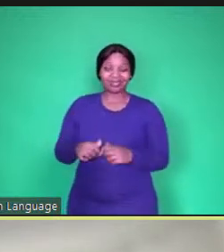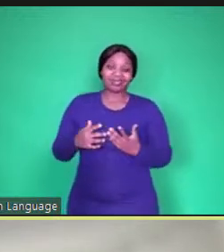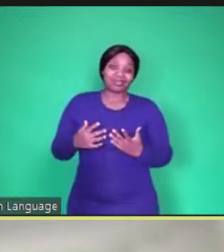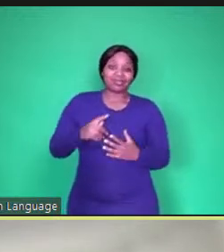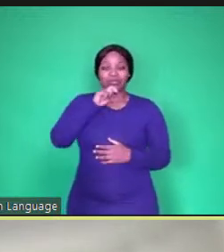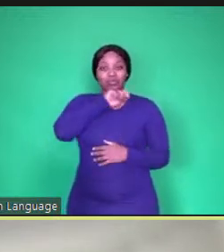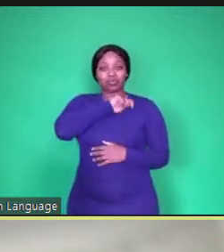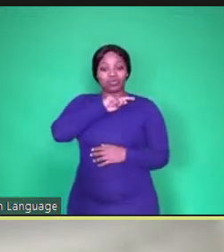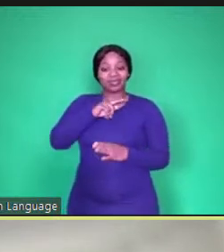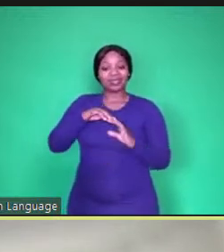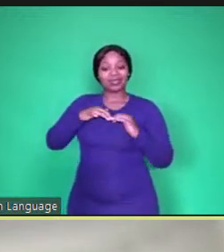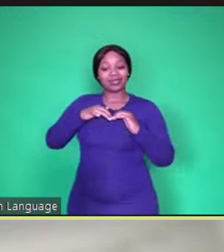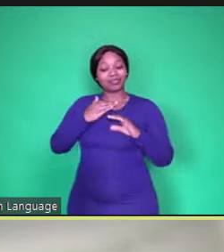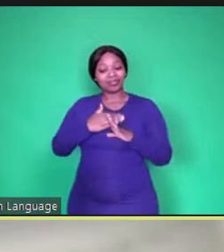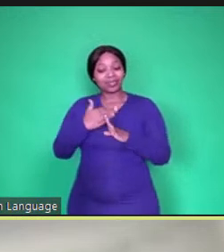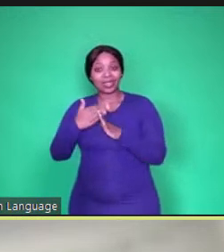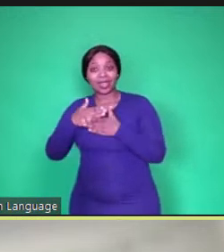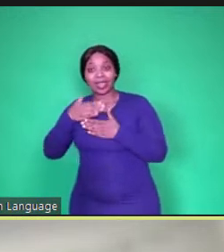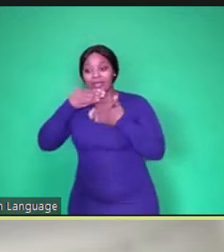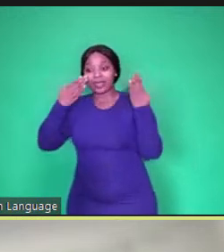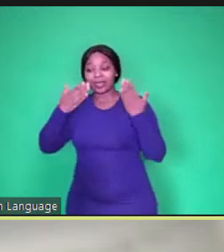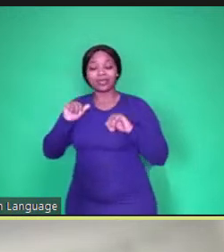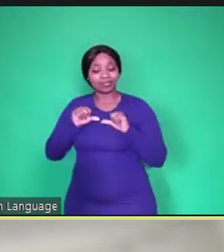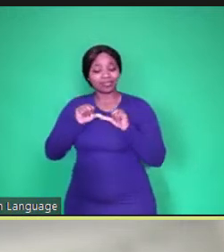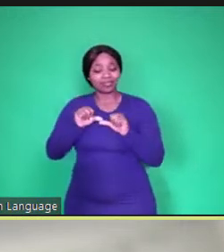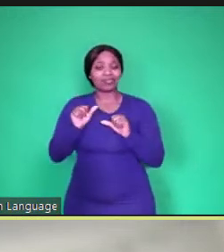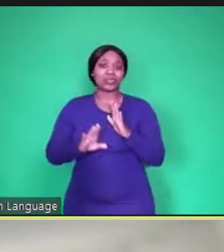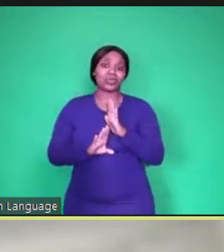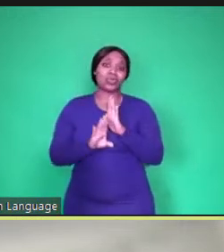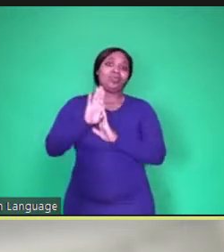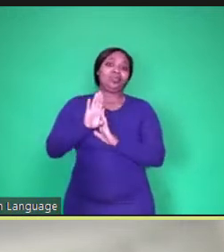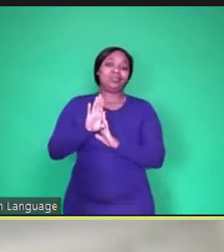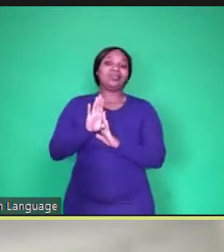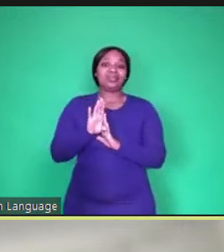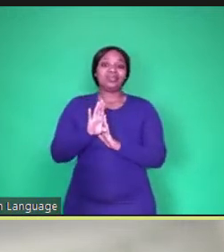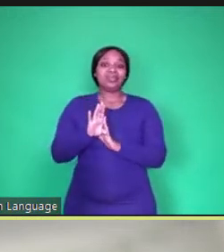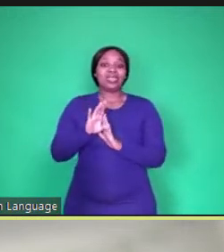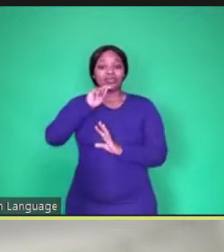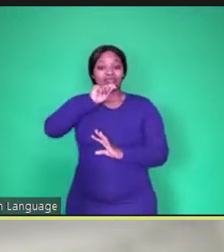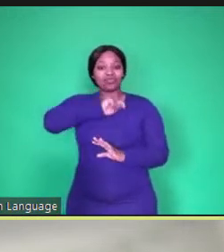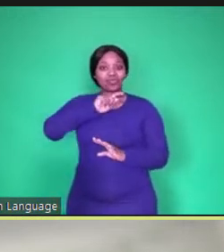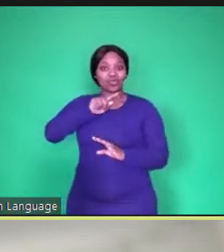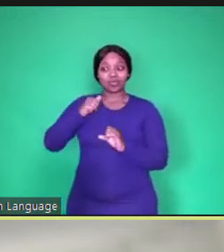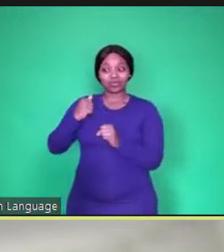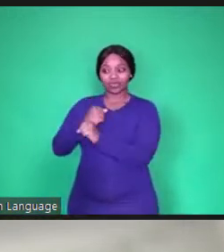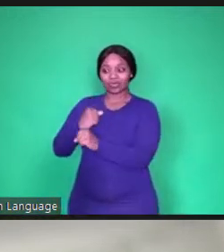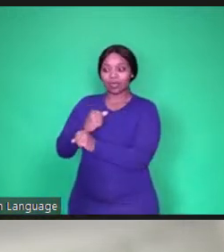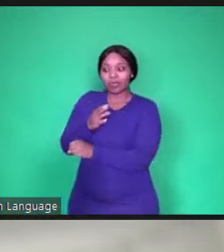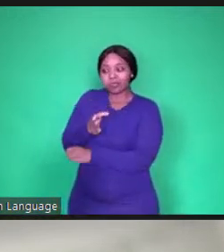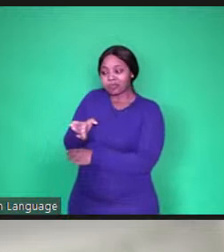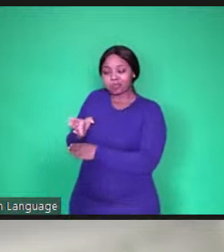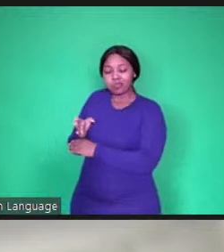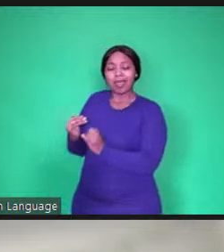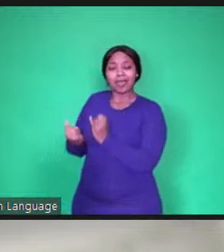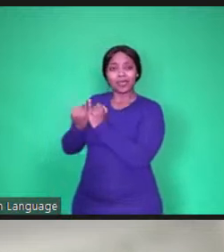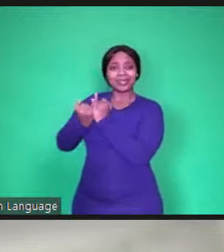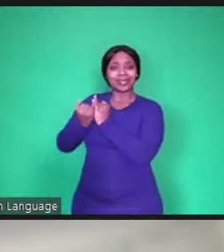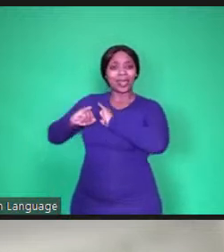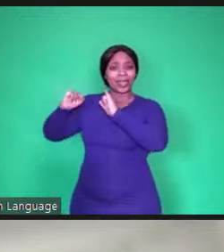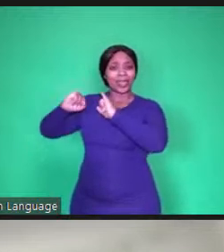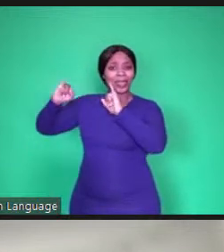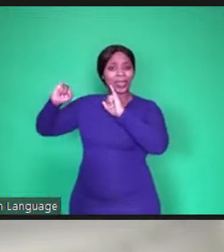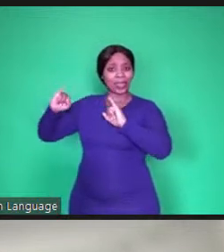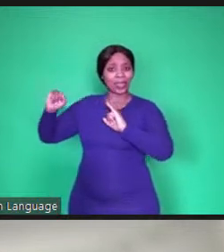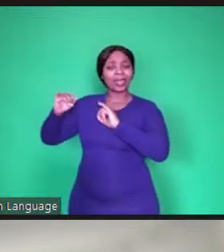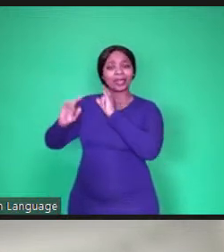and continues to increase. And so there's intense competition for jobs in urban areas. And also we've